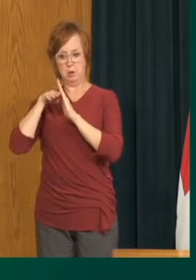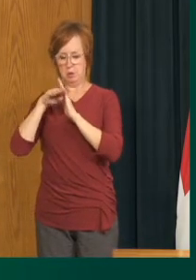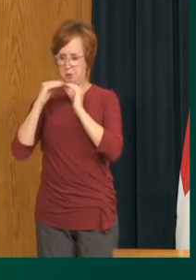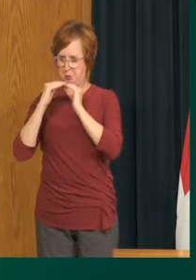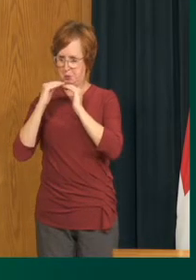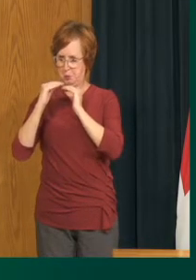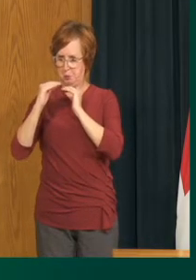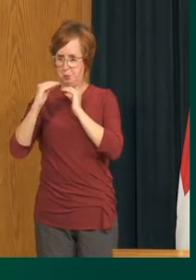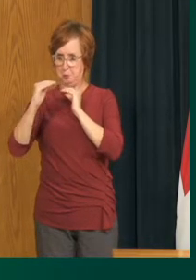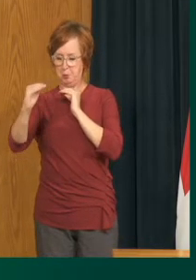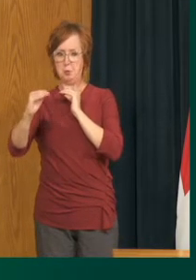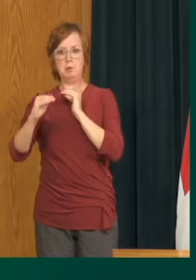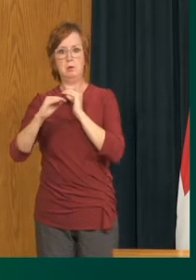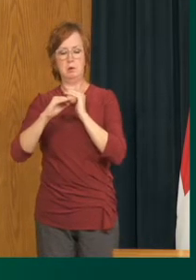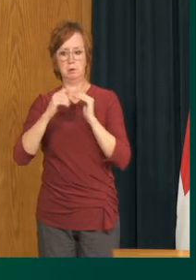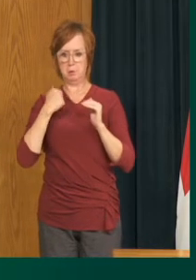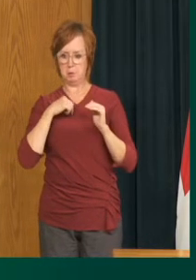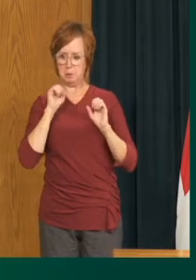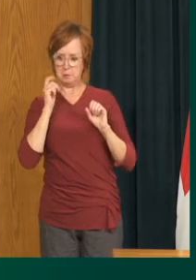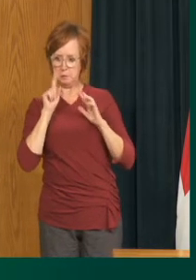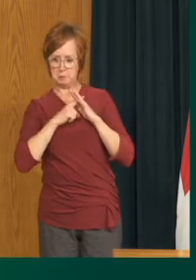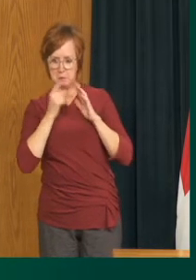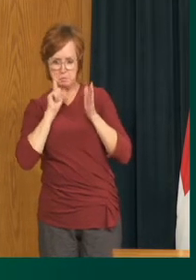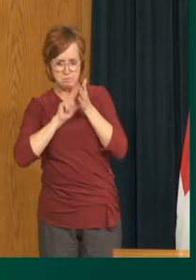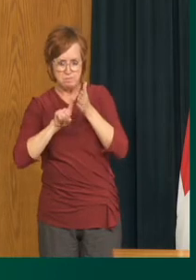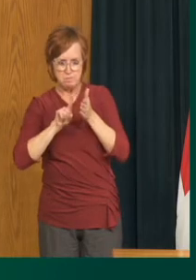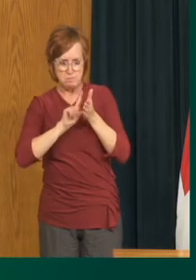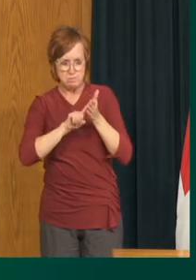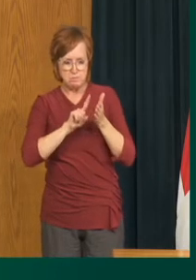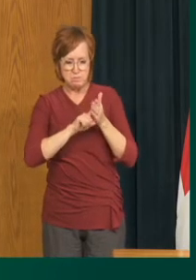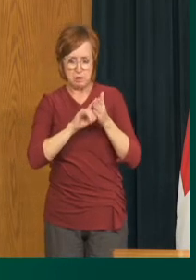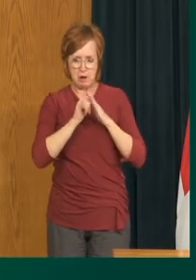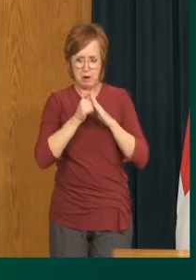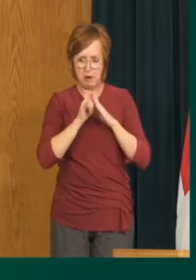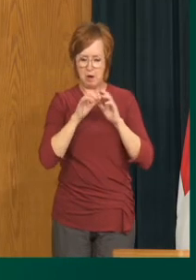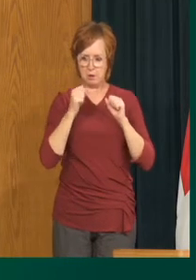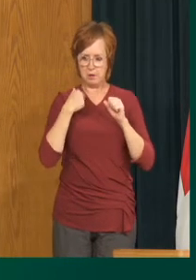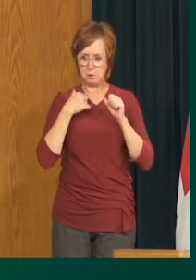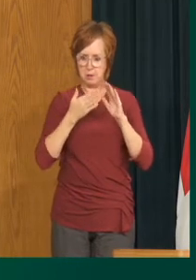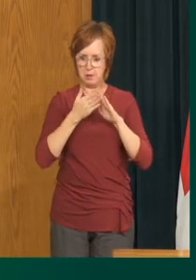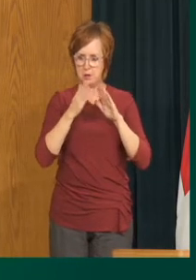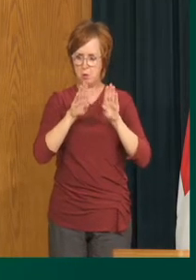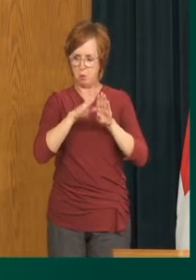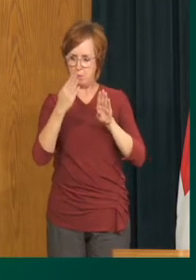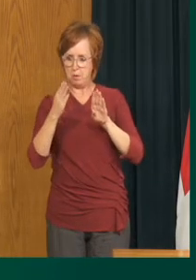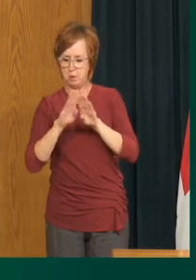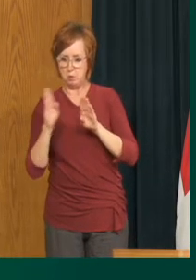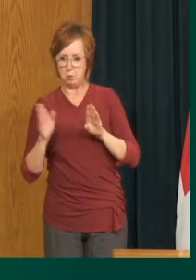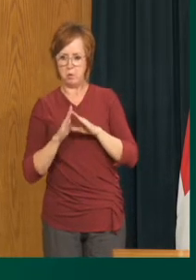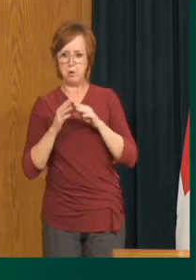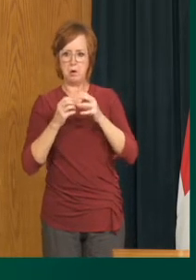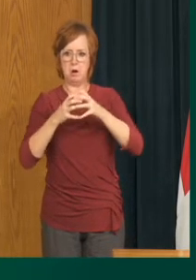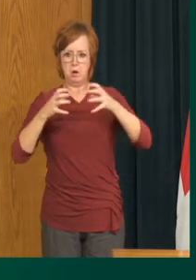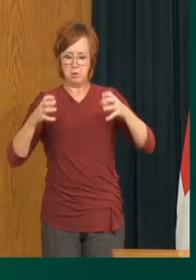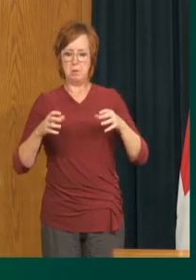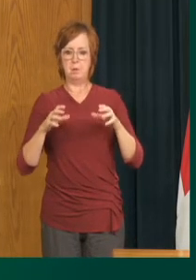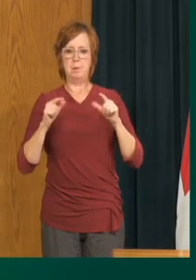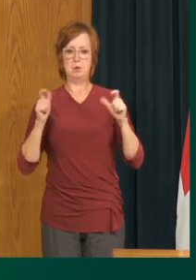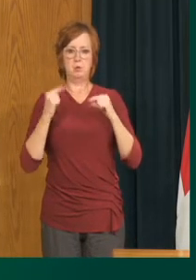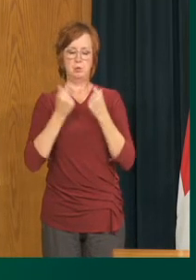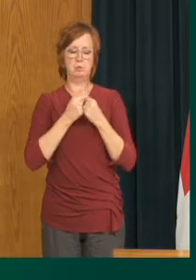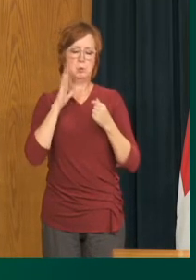what other opportunities can be offered in a safe manner, given the success of our reopening phases so far.